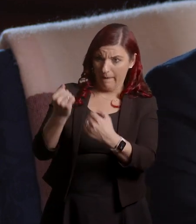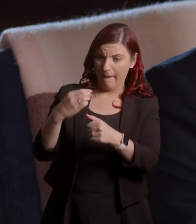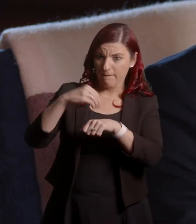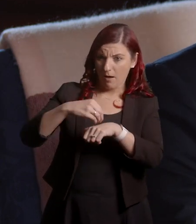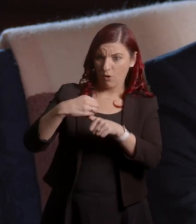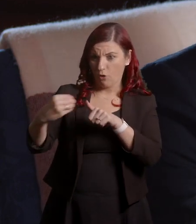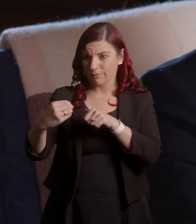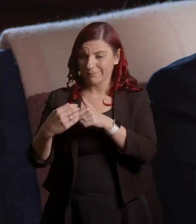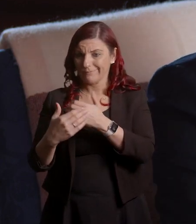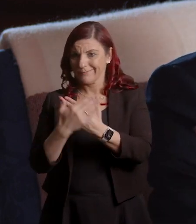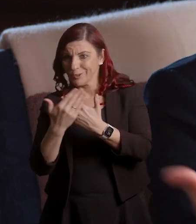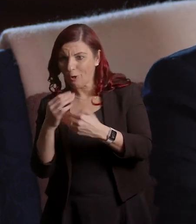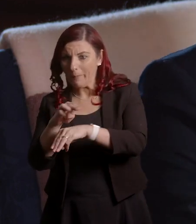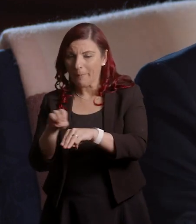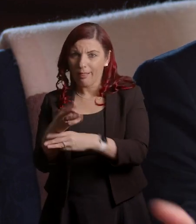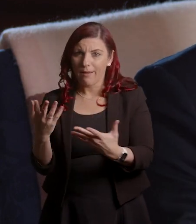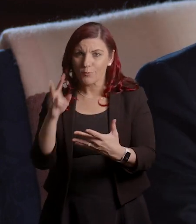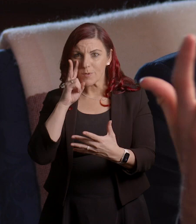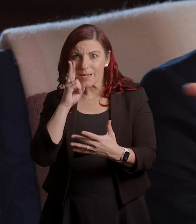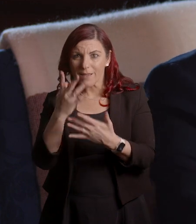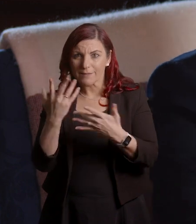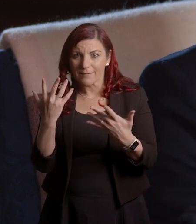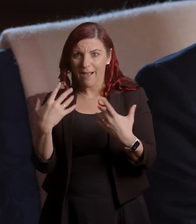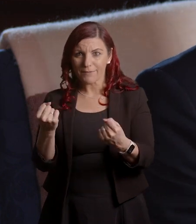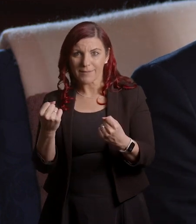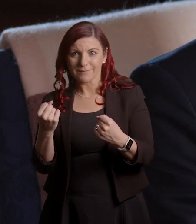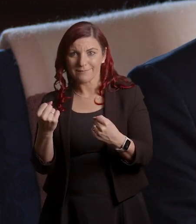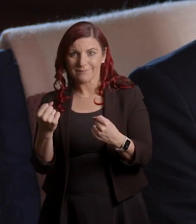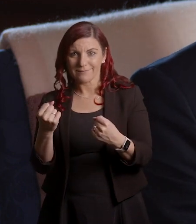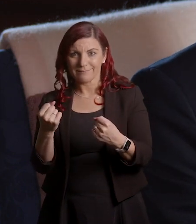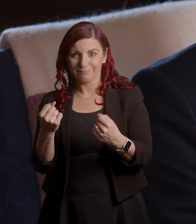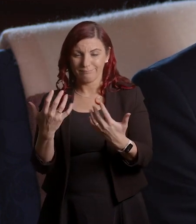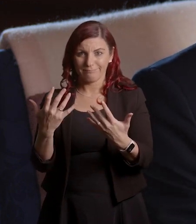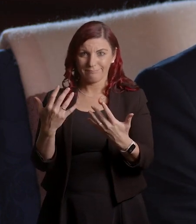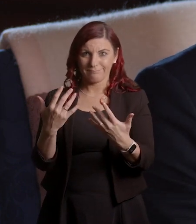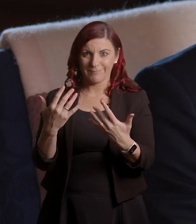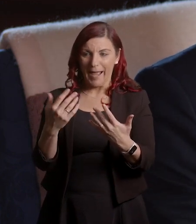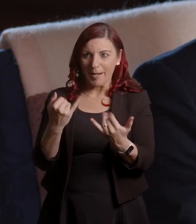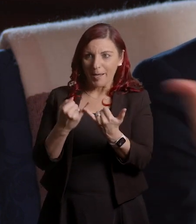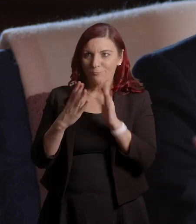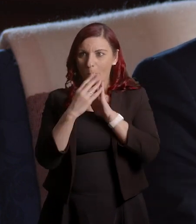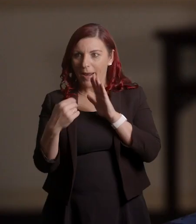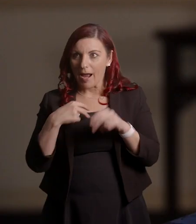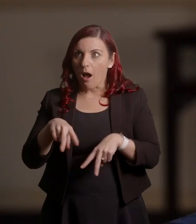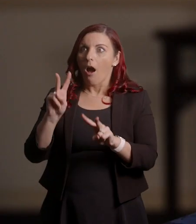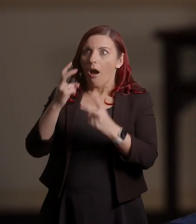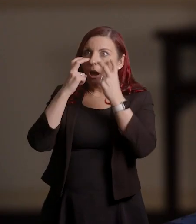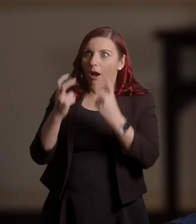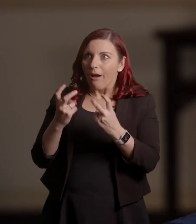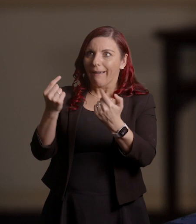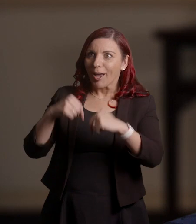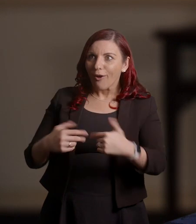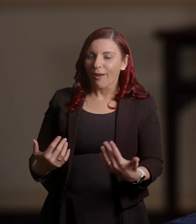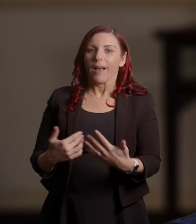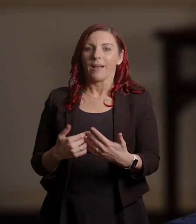out dealing with training kids out there and training young girls out there? Have you seen that maybe that their eyes light up because they have these role models